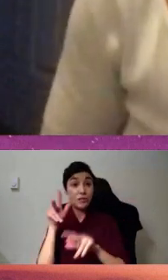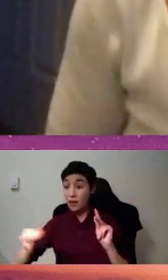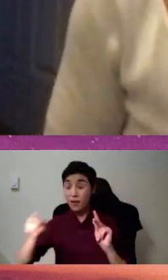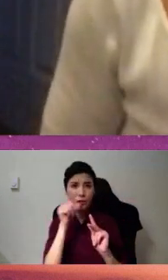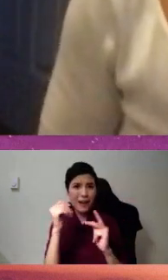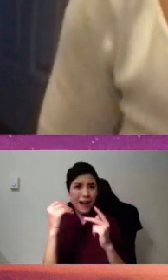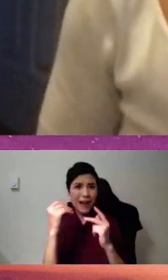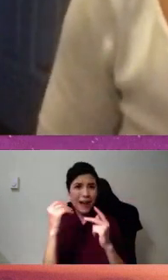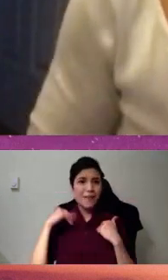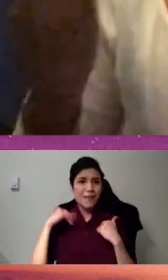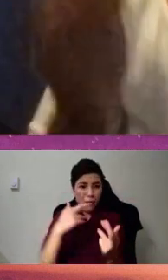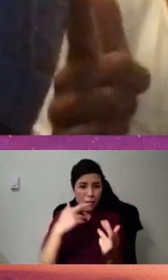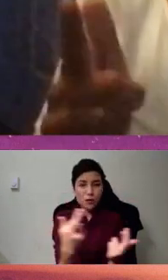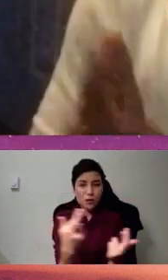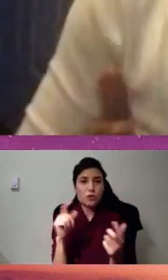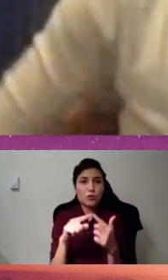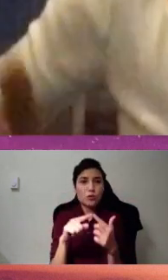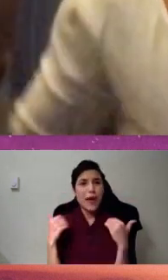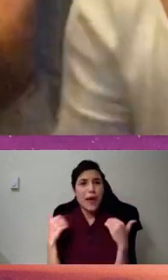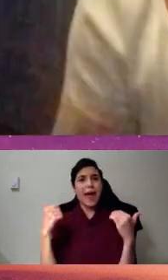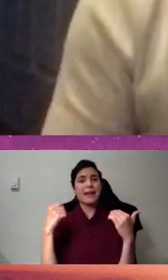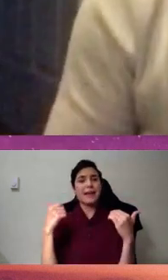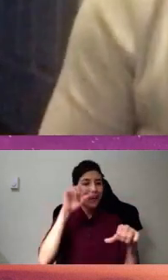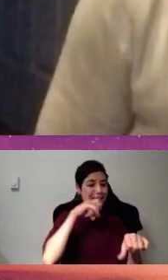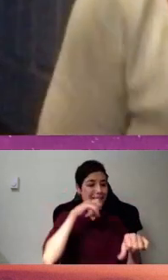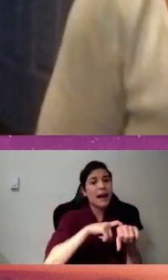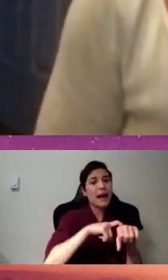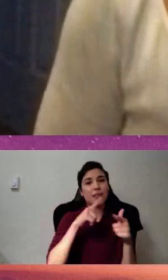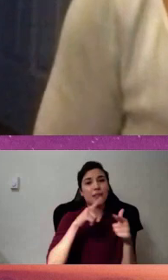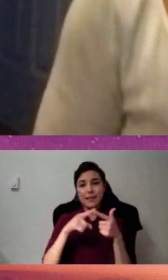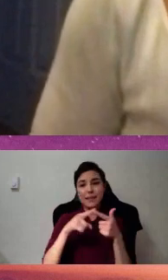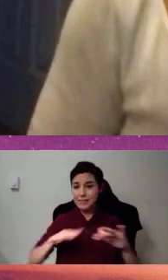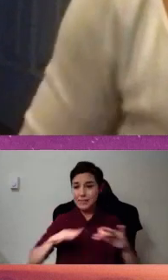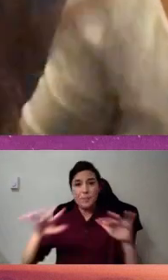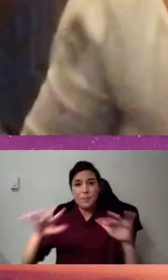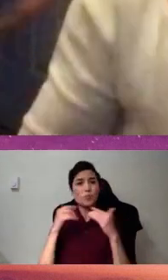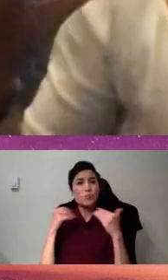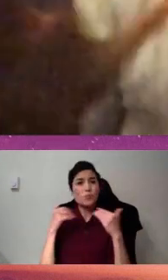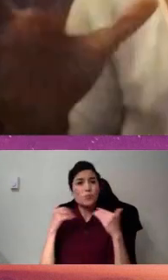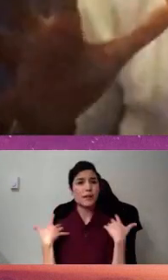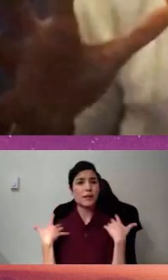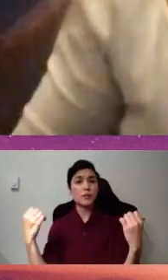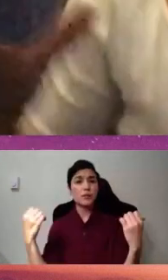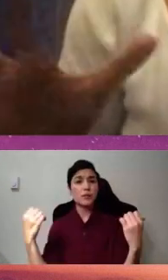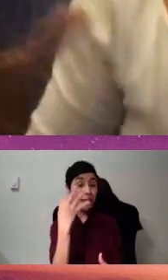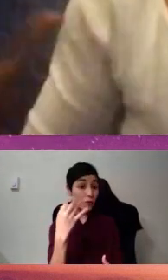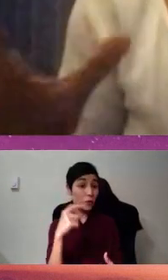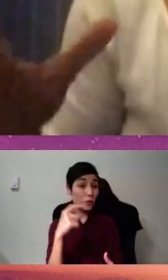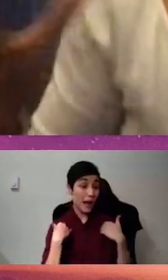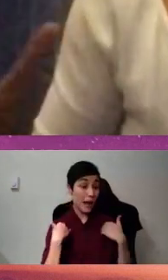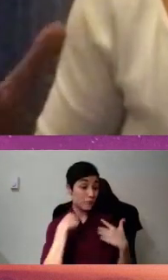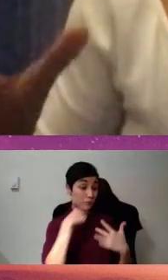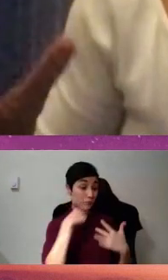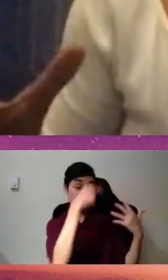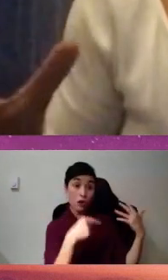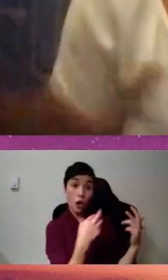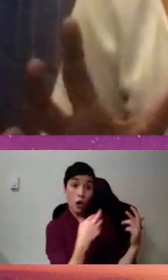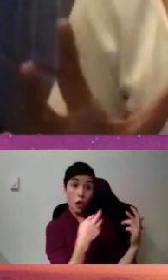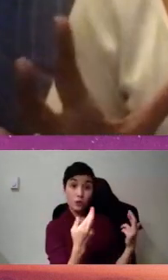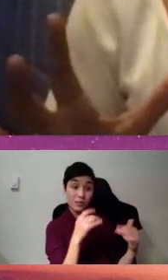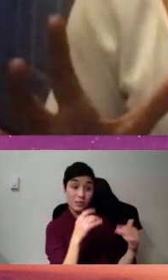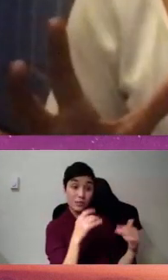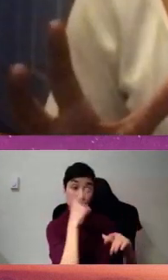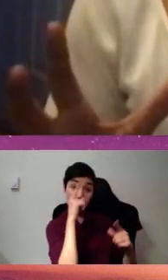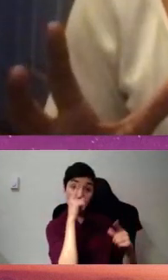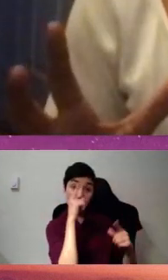can be a privilege for some. So if you have those resources, share them. And, you know, let's all just, it's healing can also be like